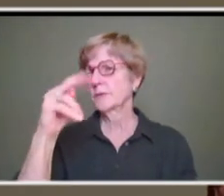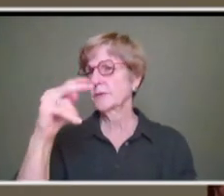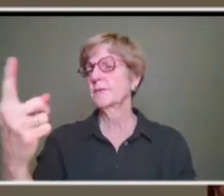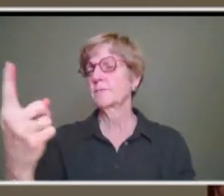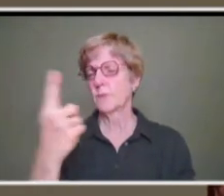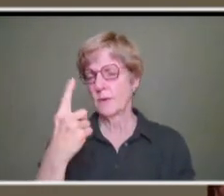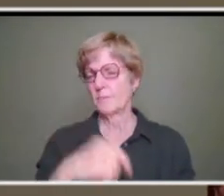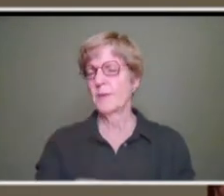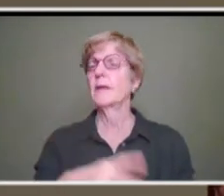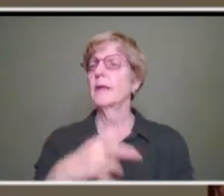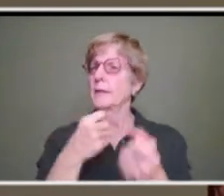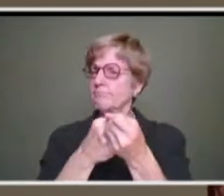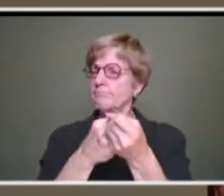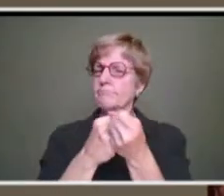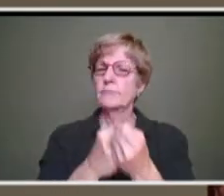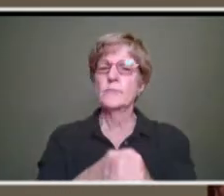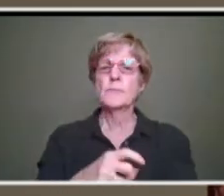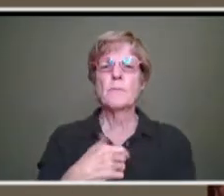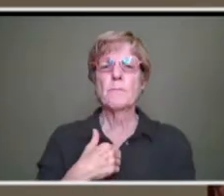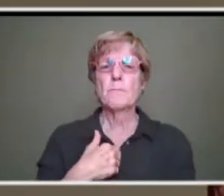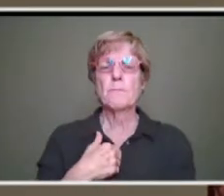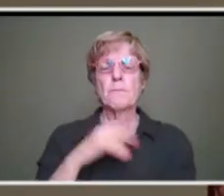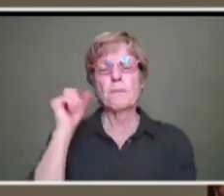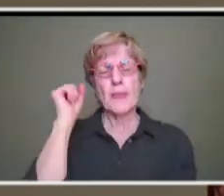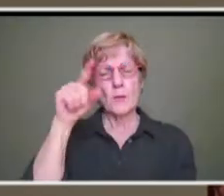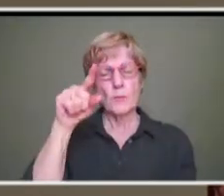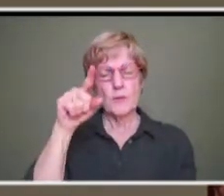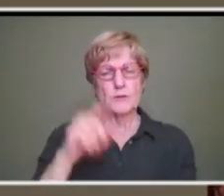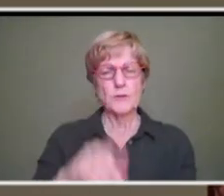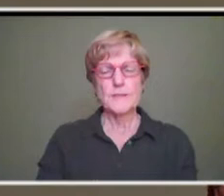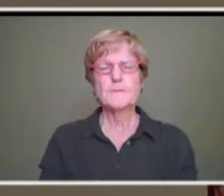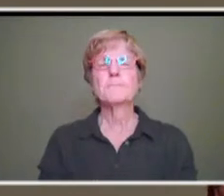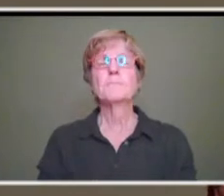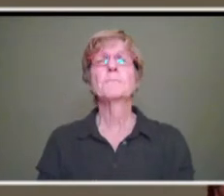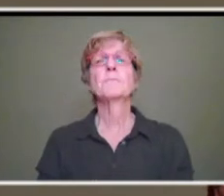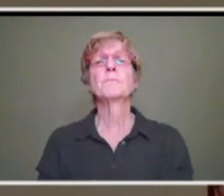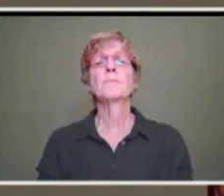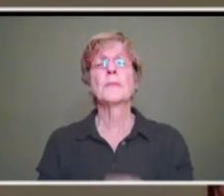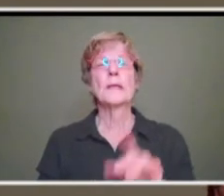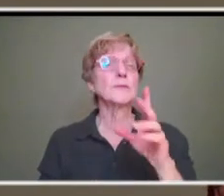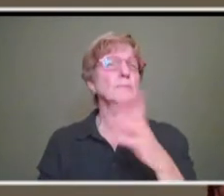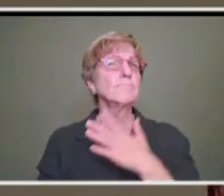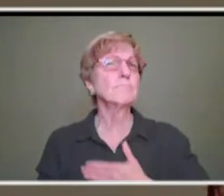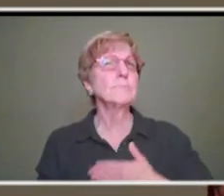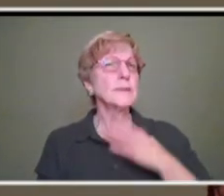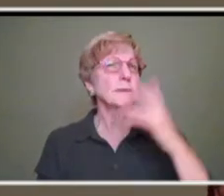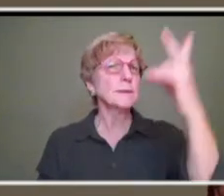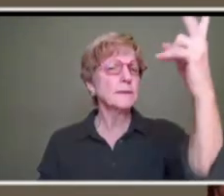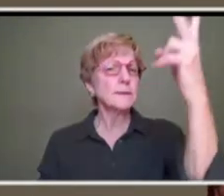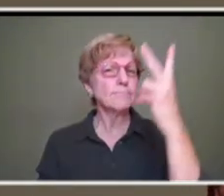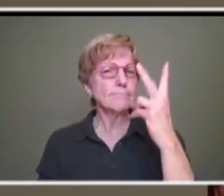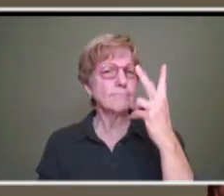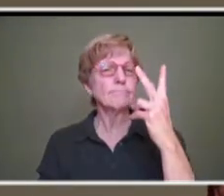and advocating I had I had a question something you said if you can come back to the microphone